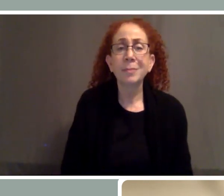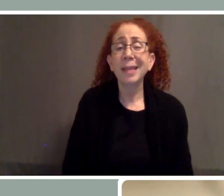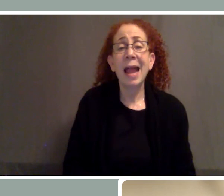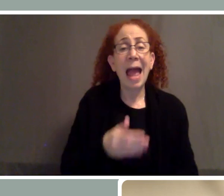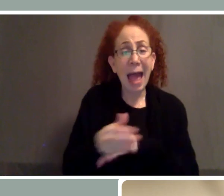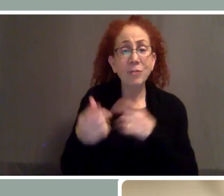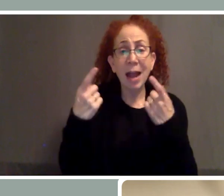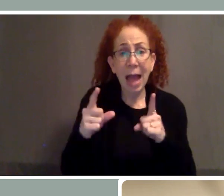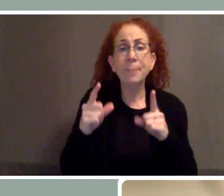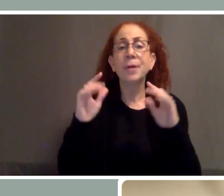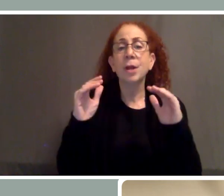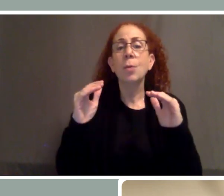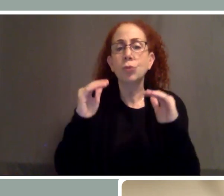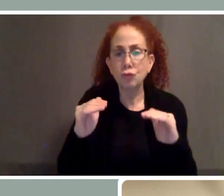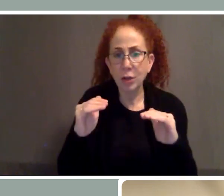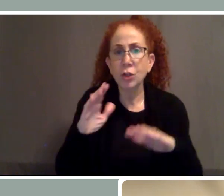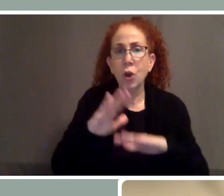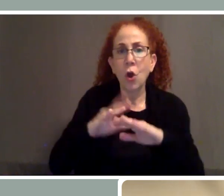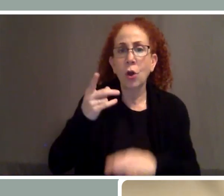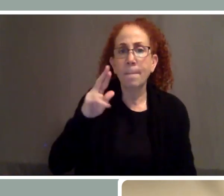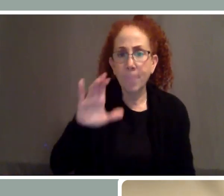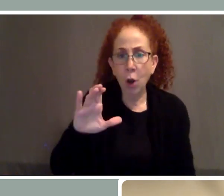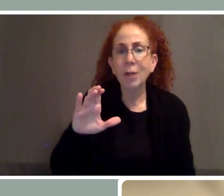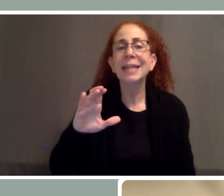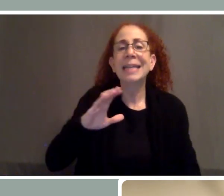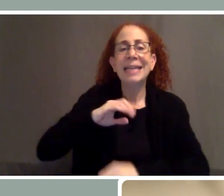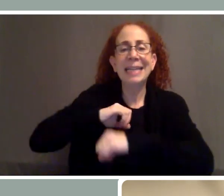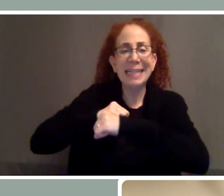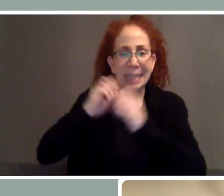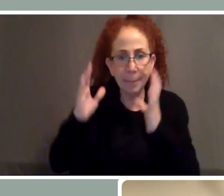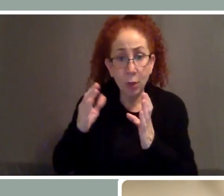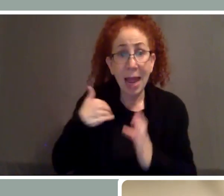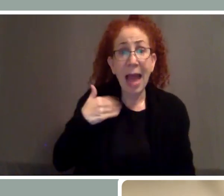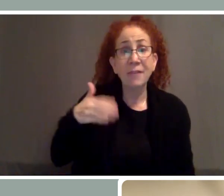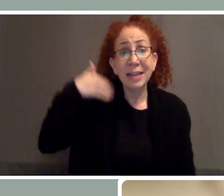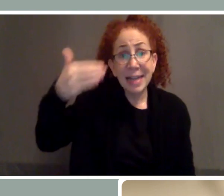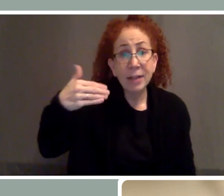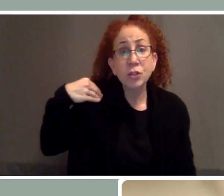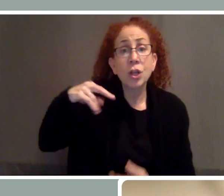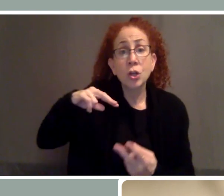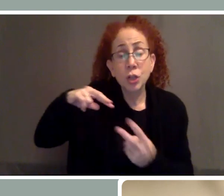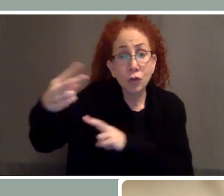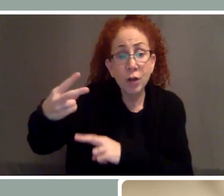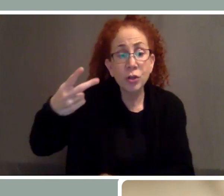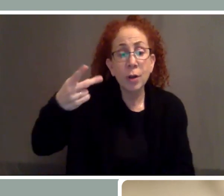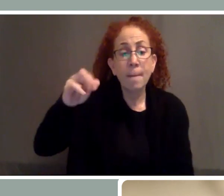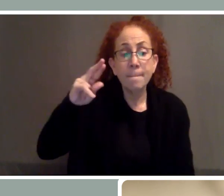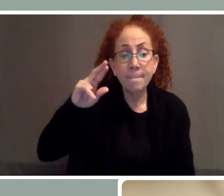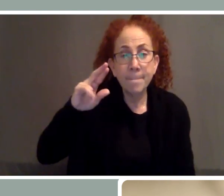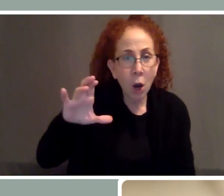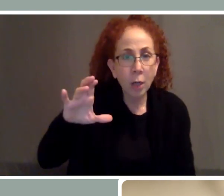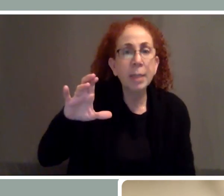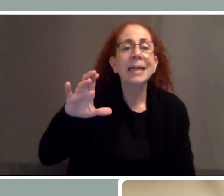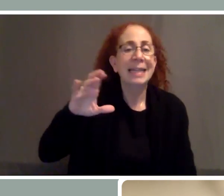progression on a PARP inhibitor medication. Are there next generation PARP inhibitors, and can you tell us more about